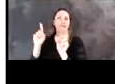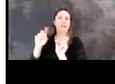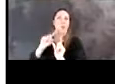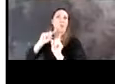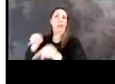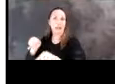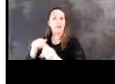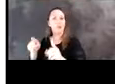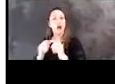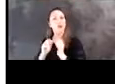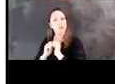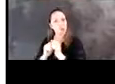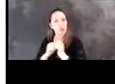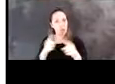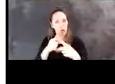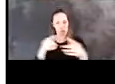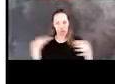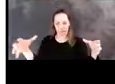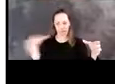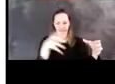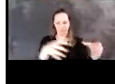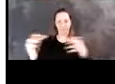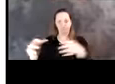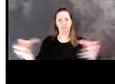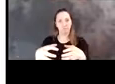these solutions are very promising.